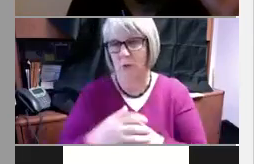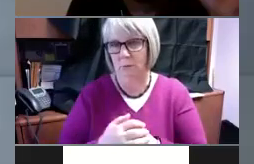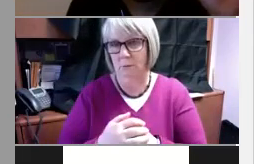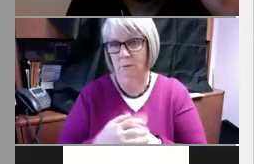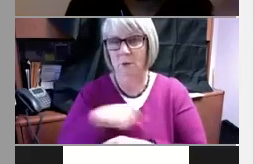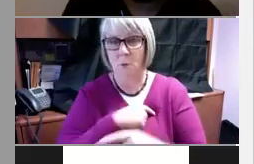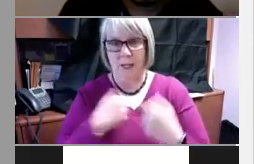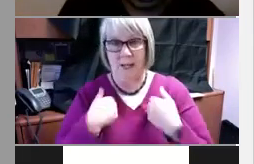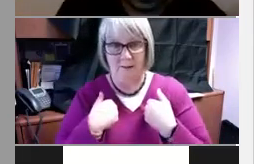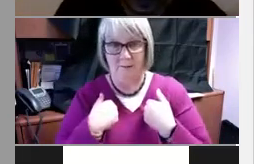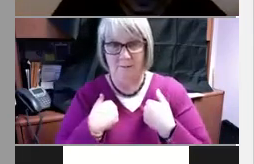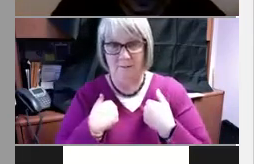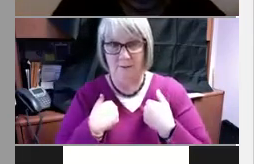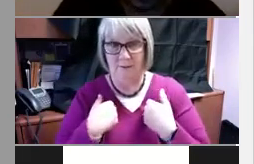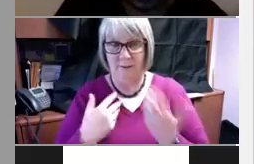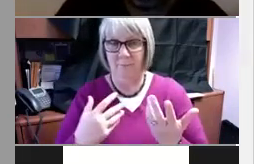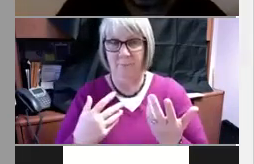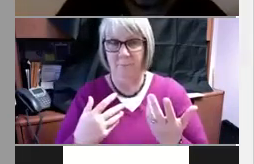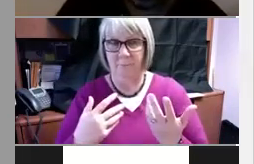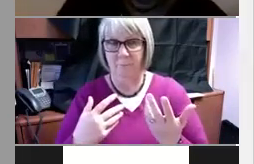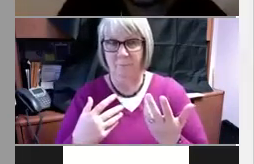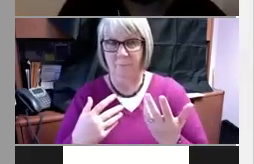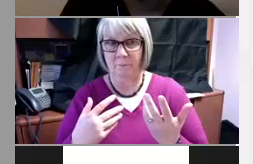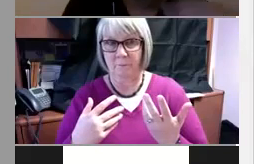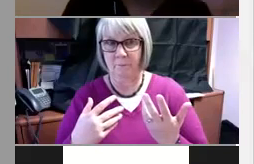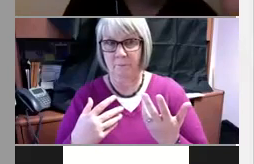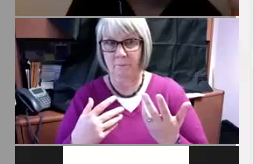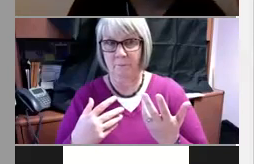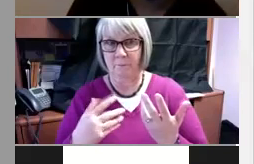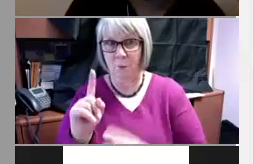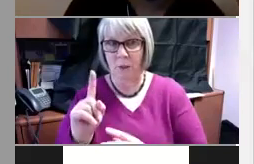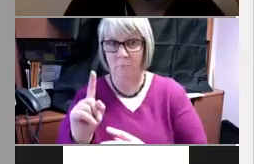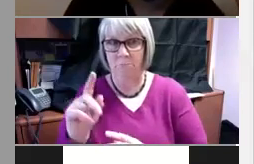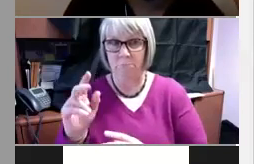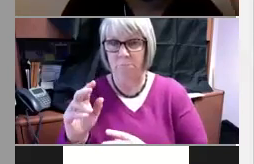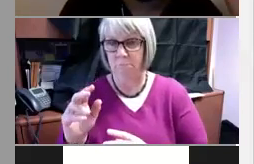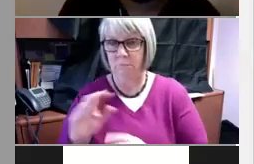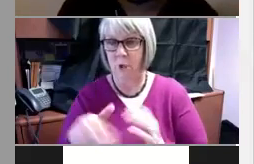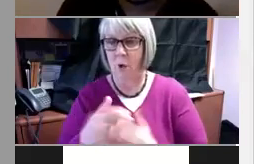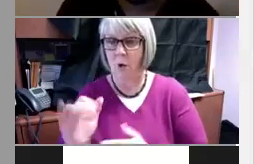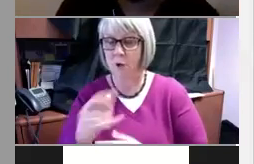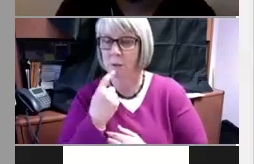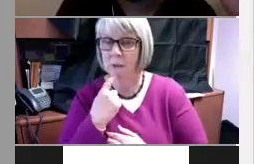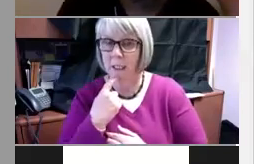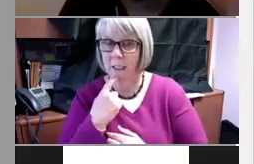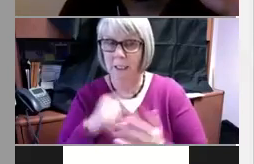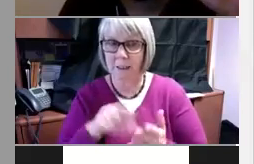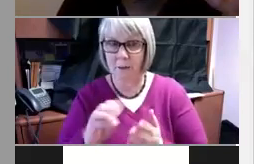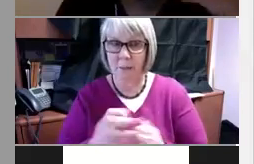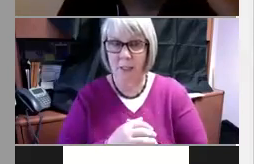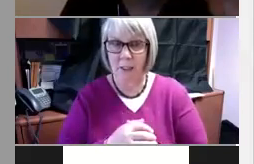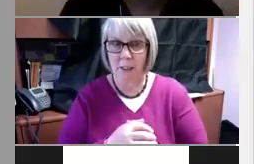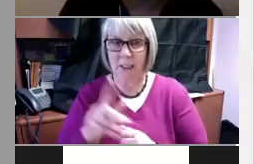have f of 1, right? Or we can also say this is going to be theta of